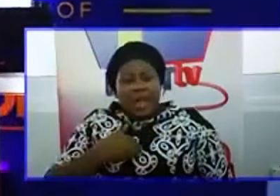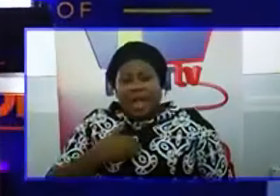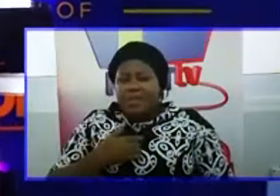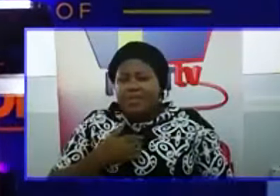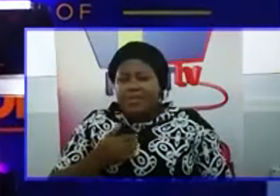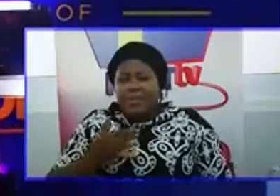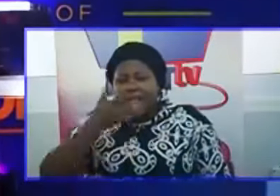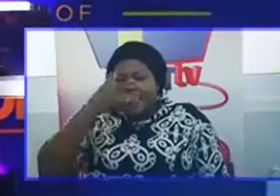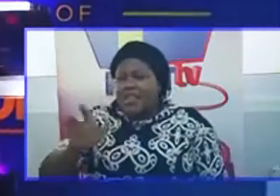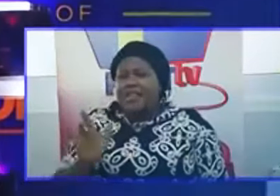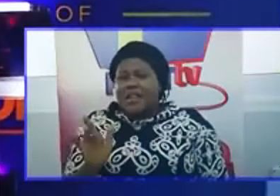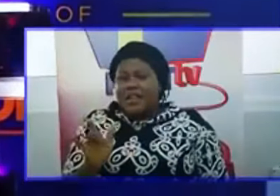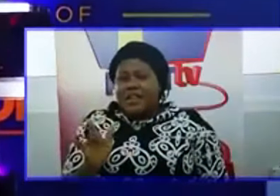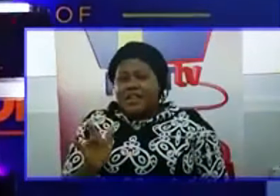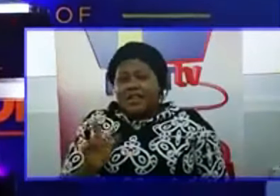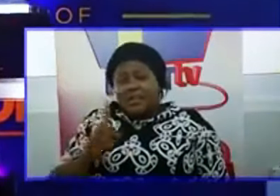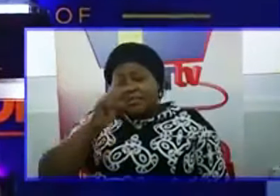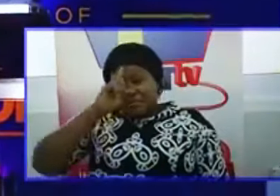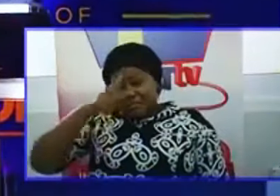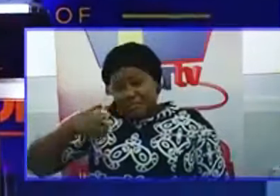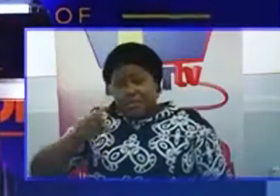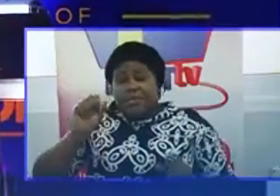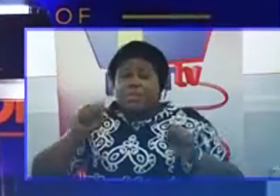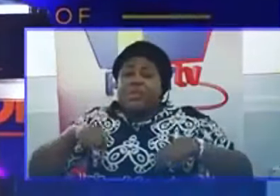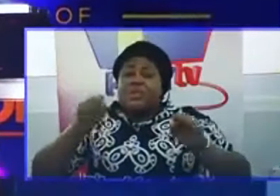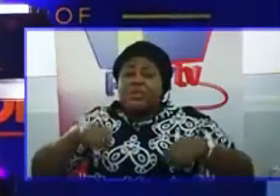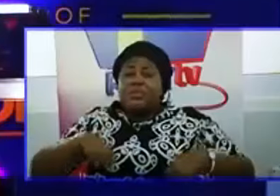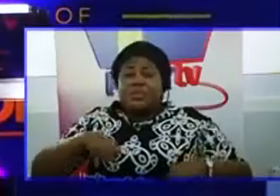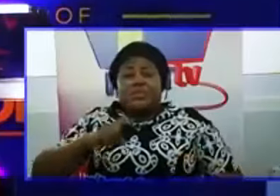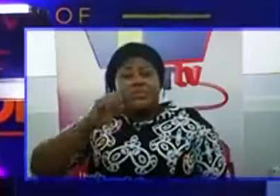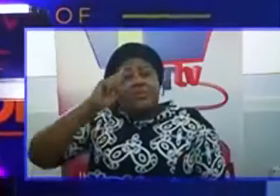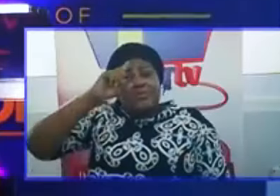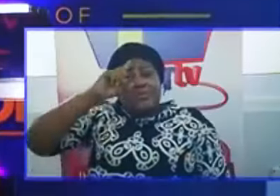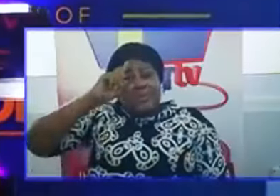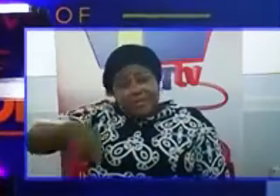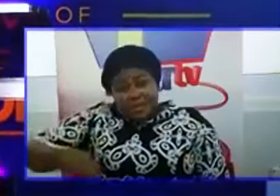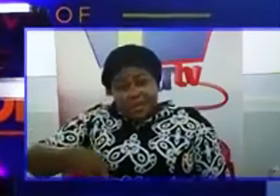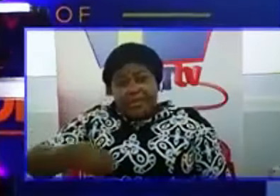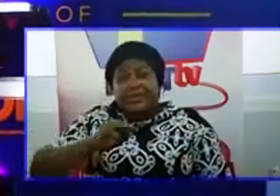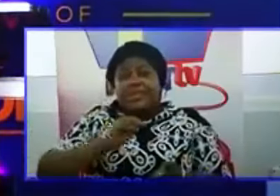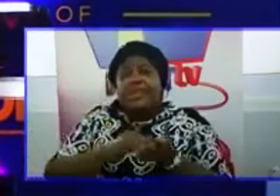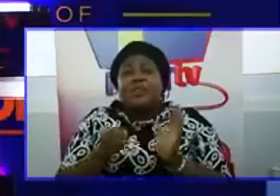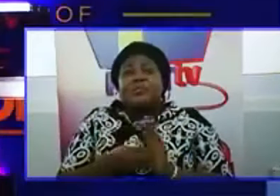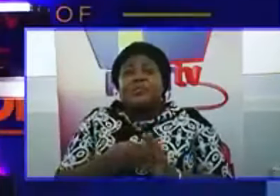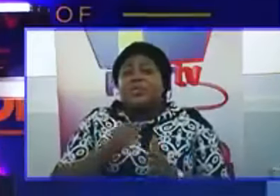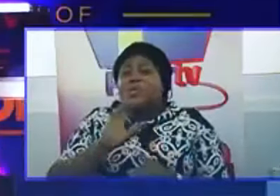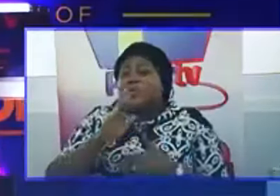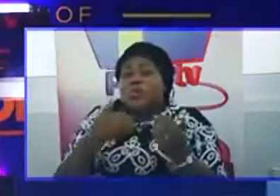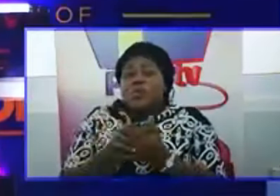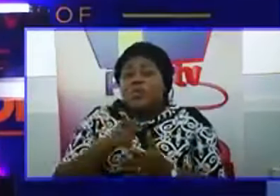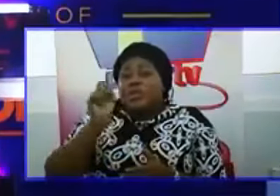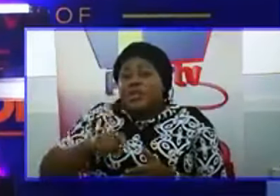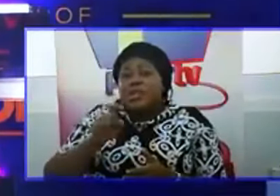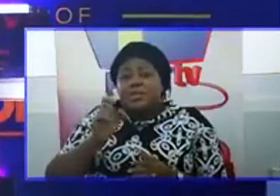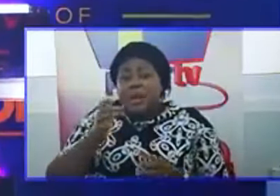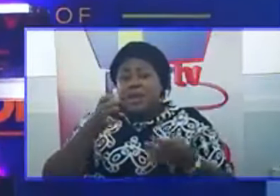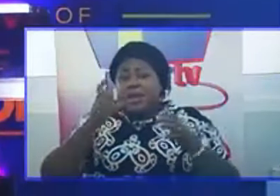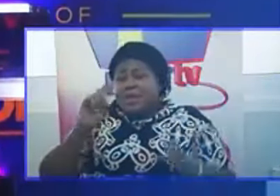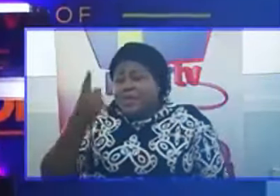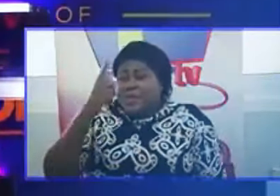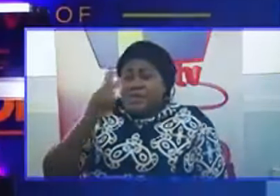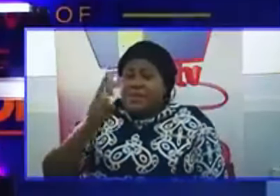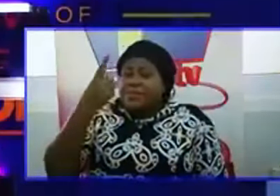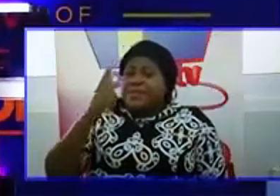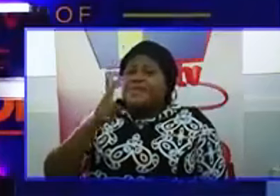be brilliant, but those who are brilliant does not mean that all you need to succeed is to be first-class student in a